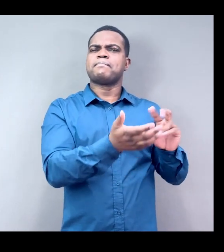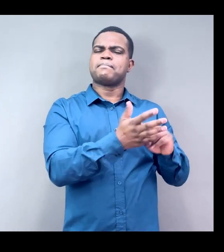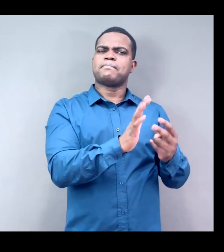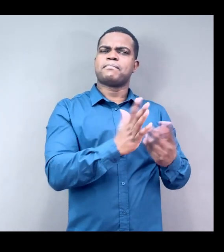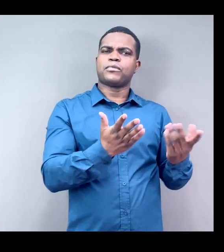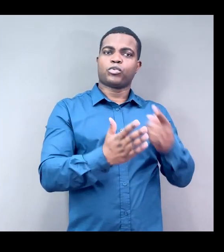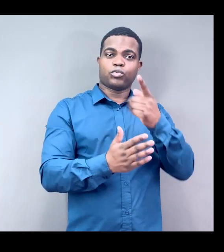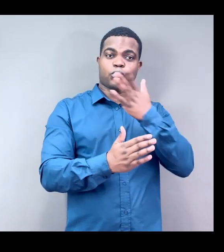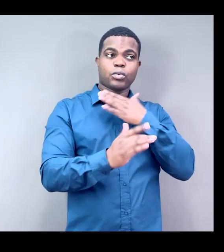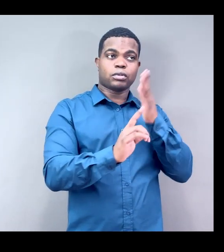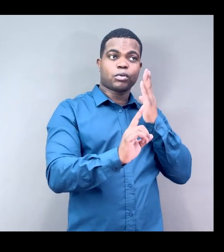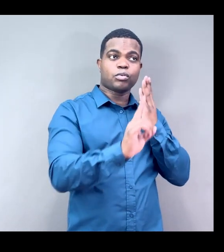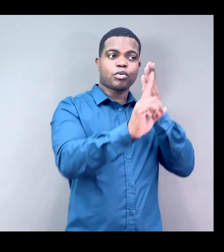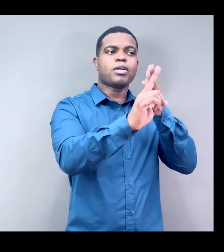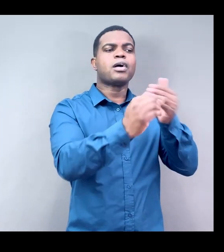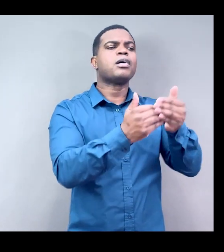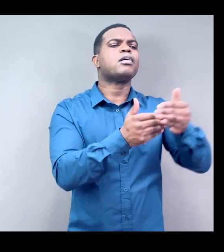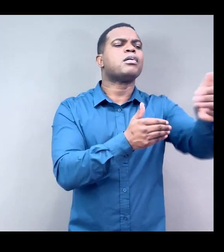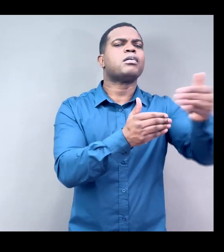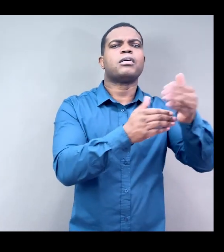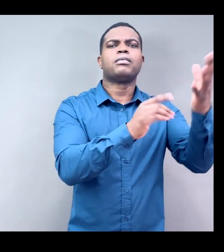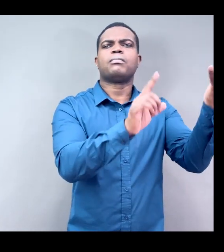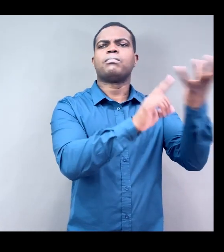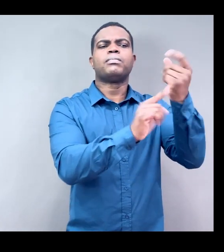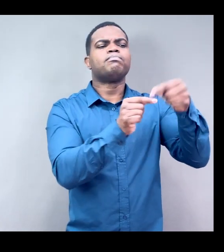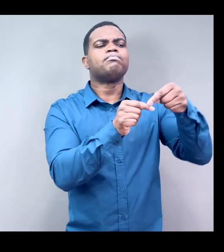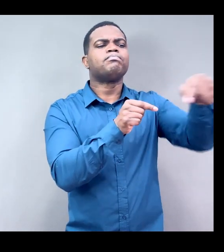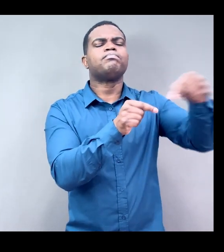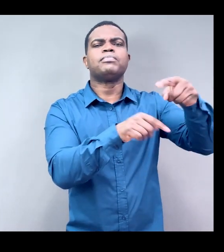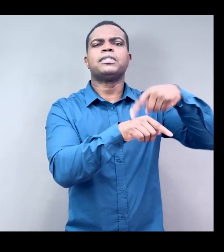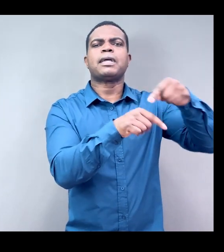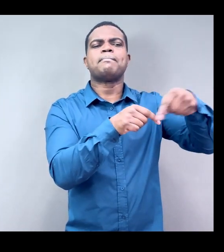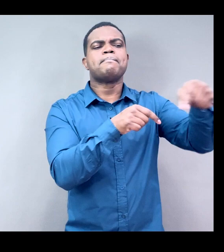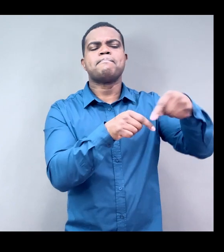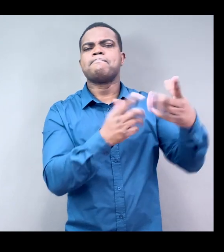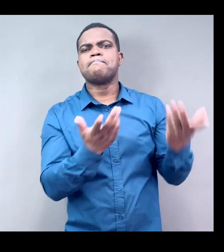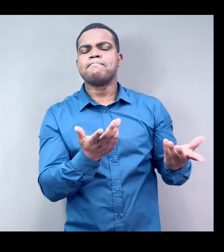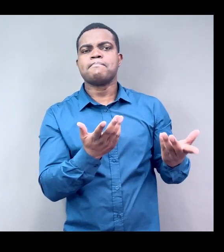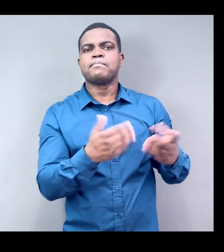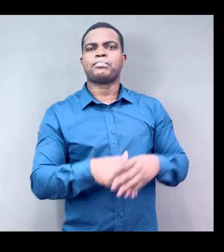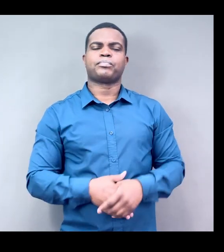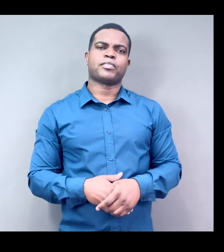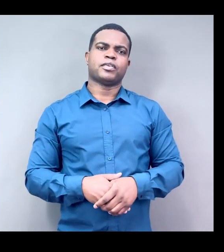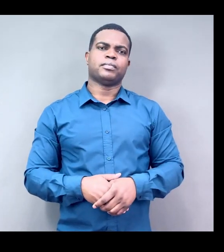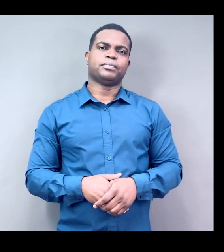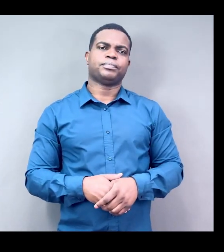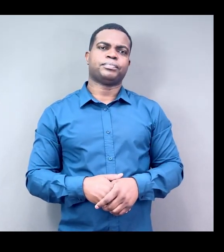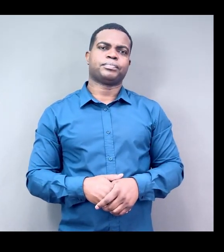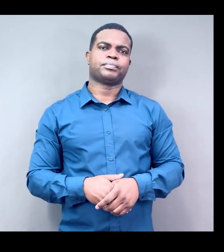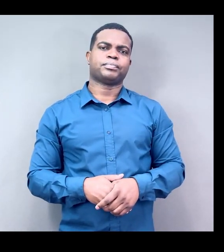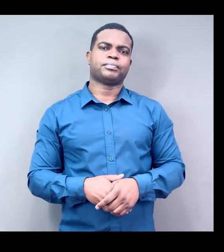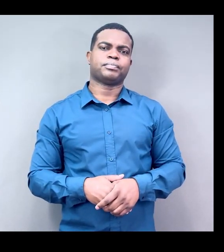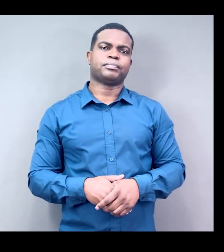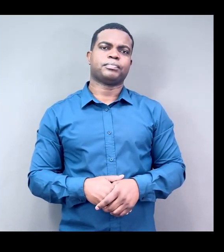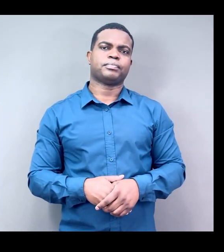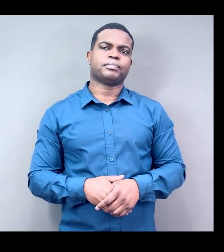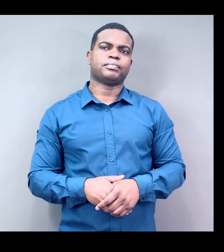relevant. Time bound. When do you want to achieve this particular